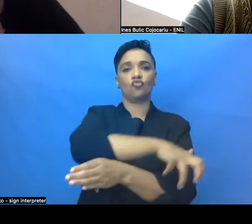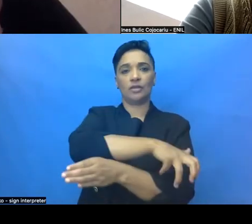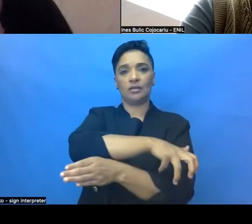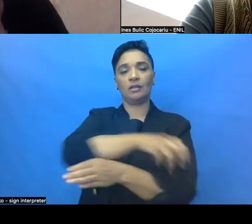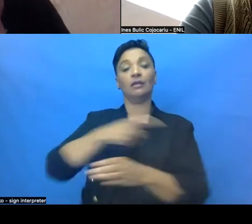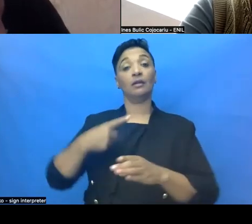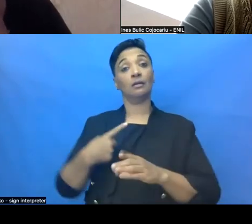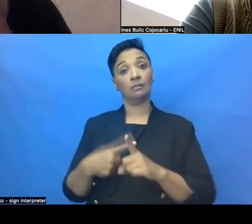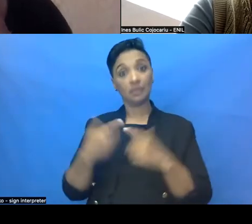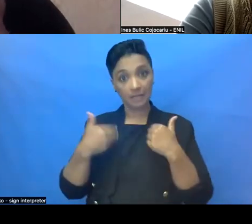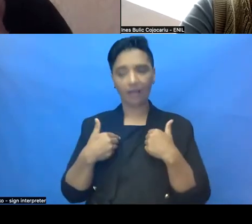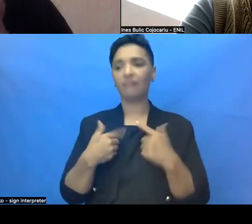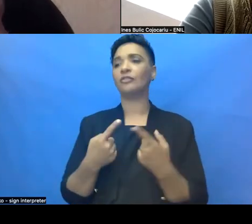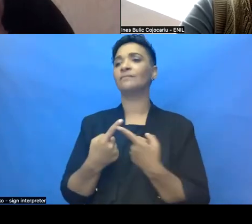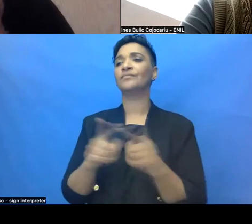request